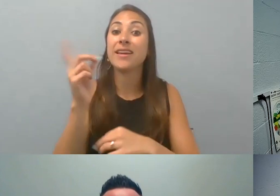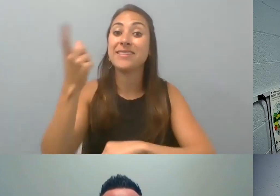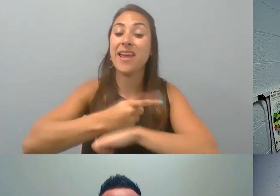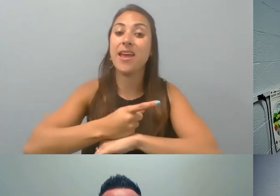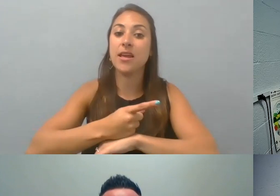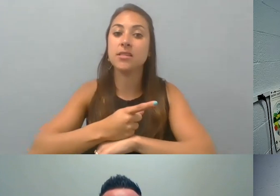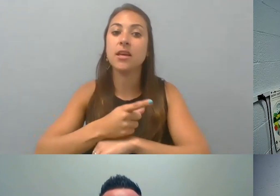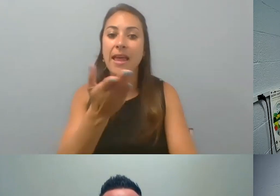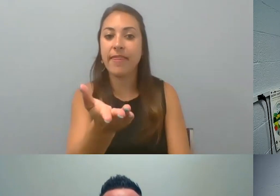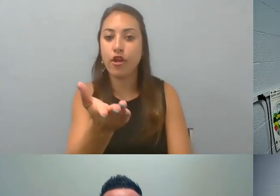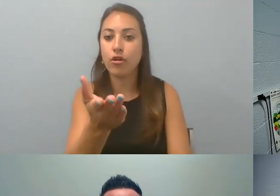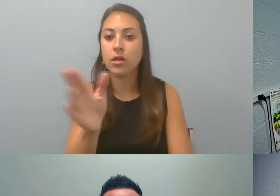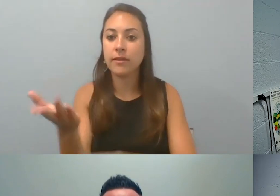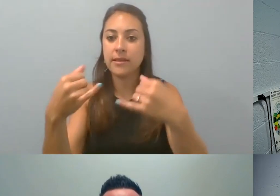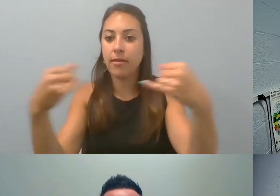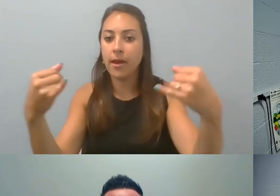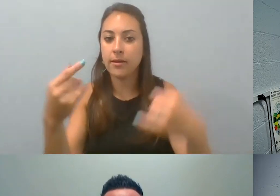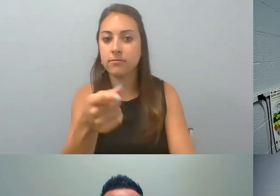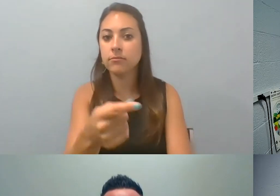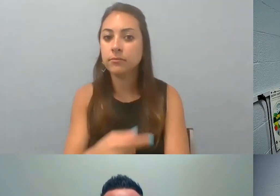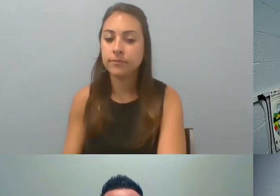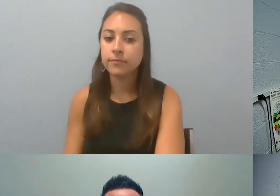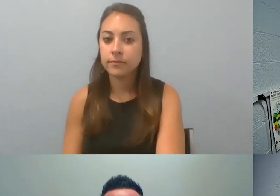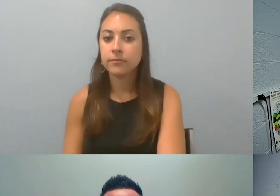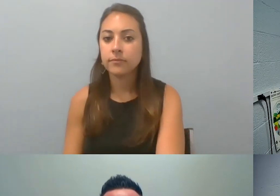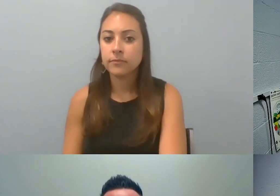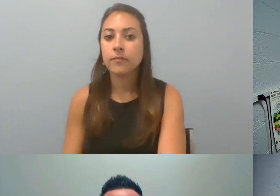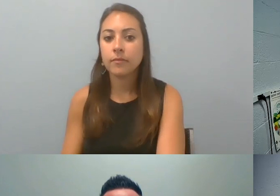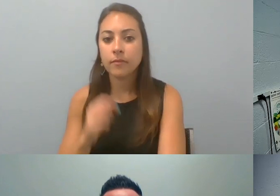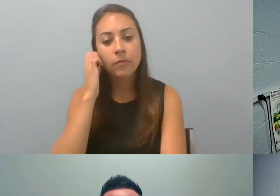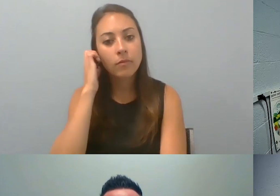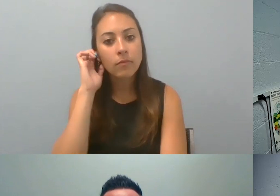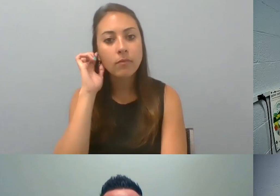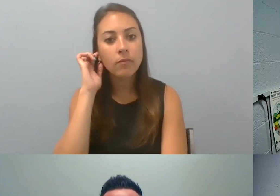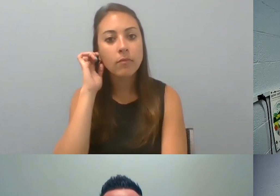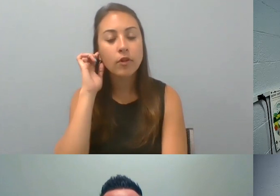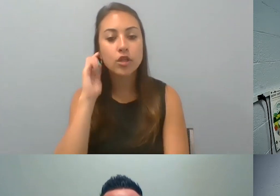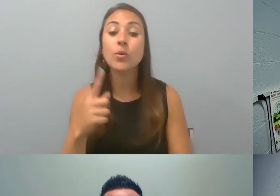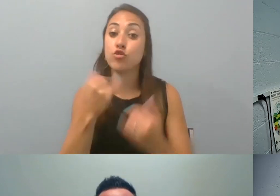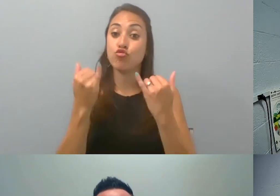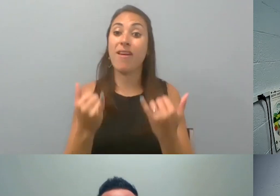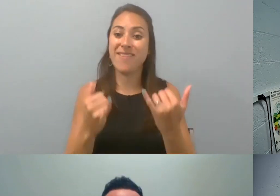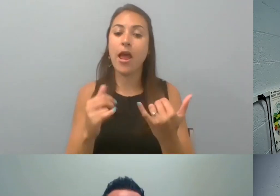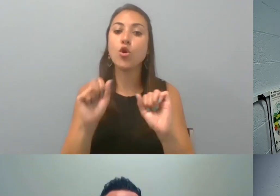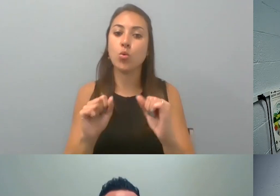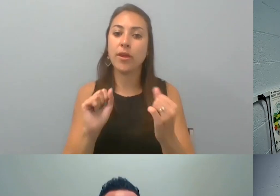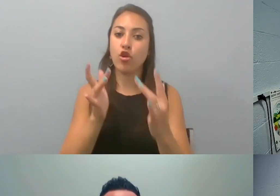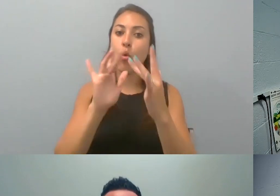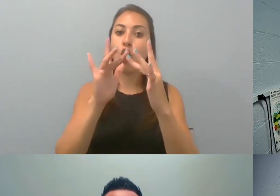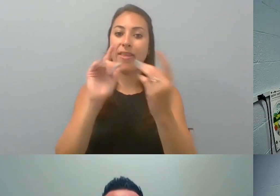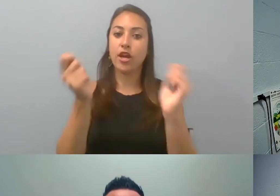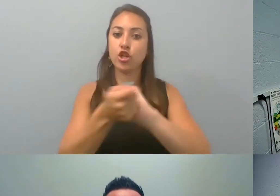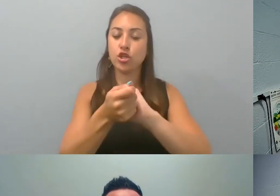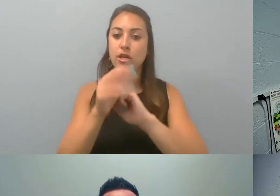that information. So it shows you right here that right now we're in the window where you can make any online changes that you want,